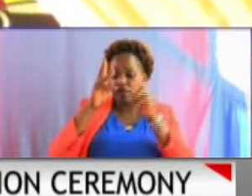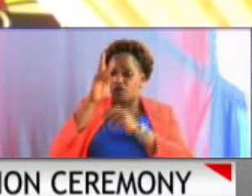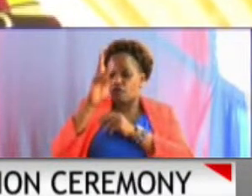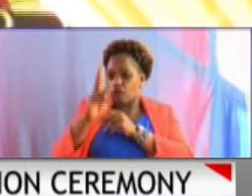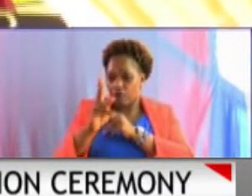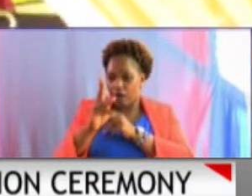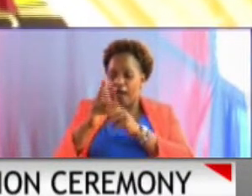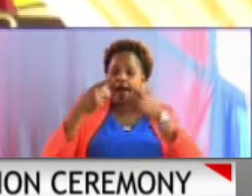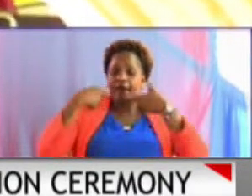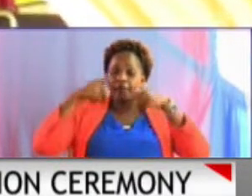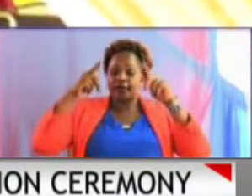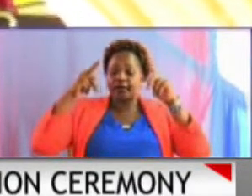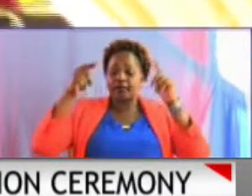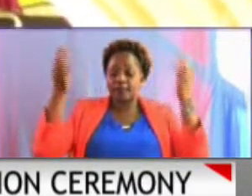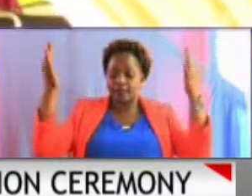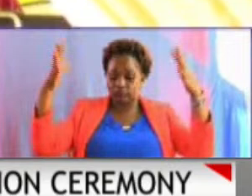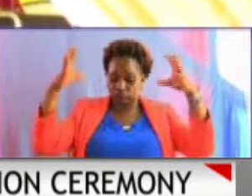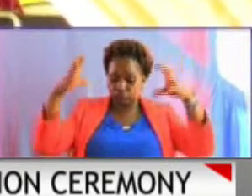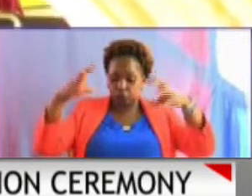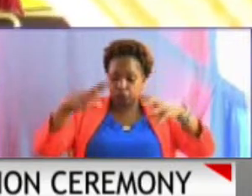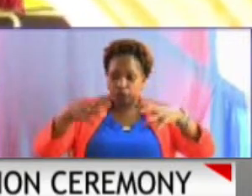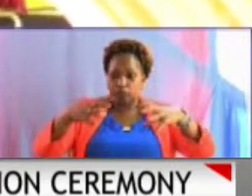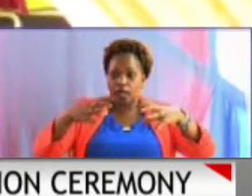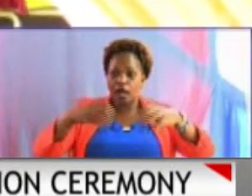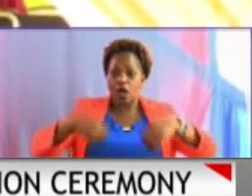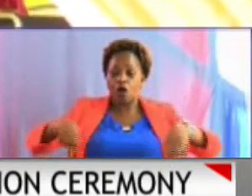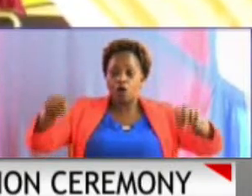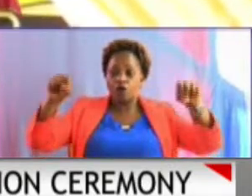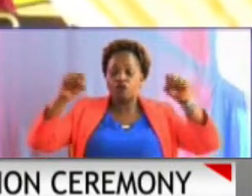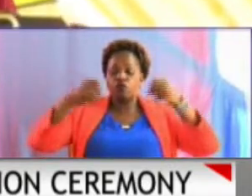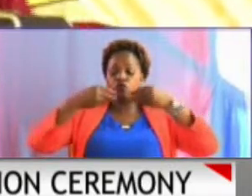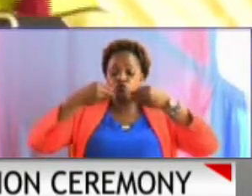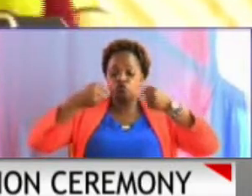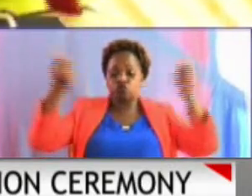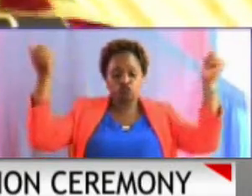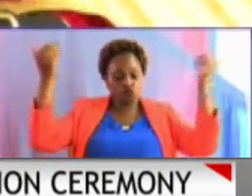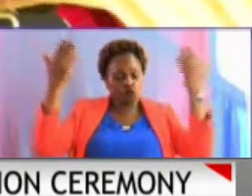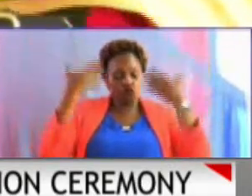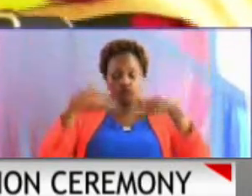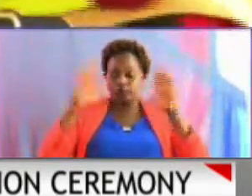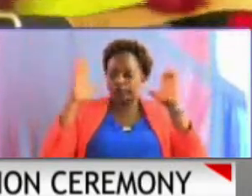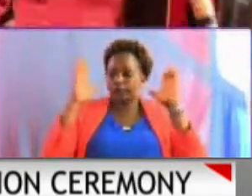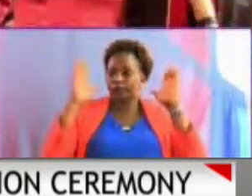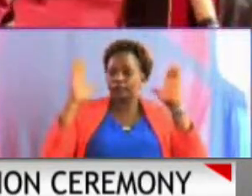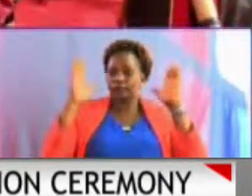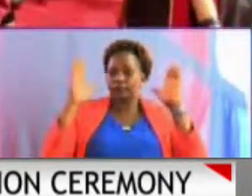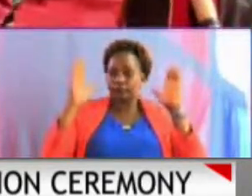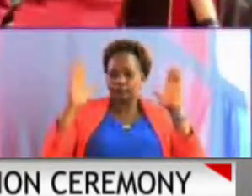I declare this congregation officially dissolved.